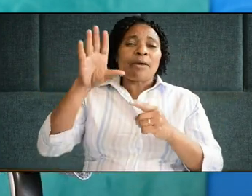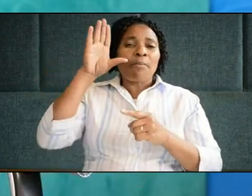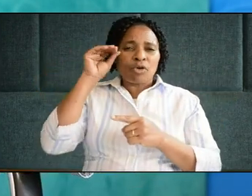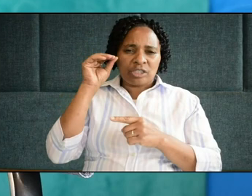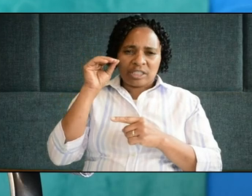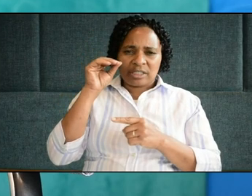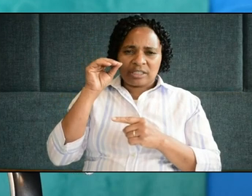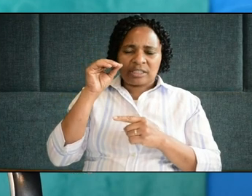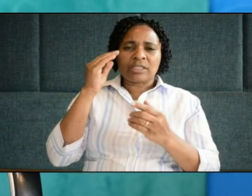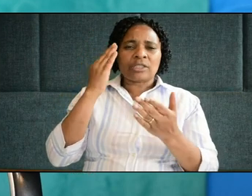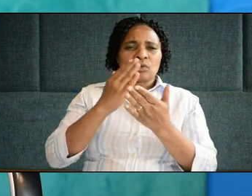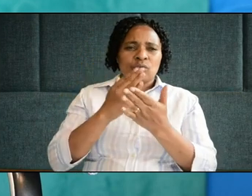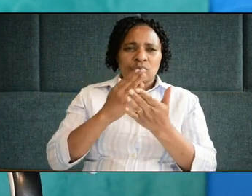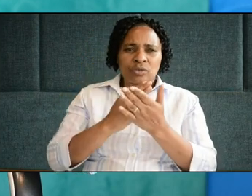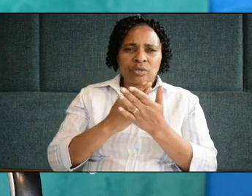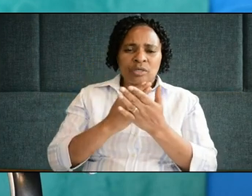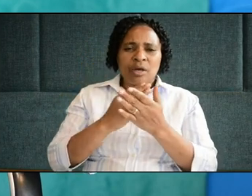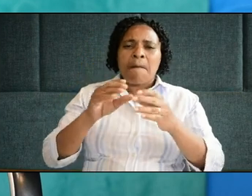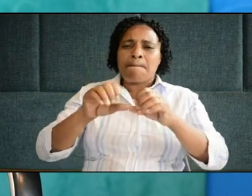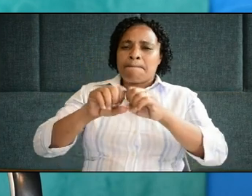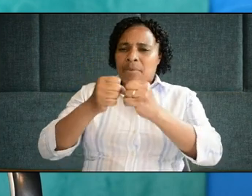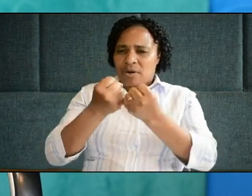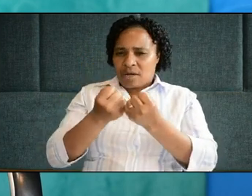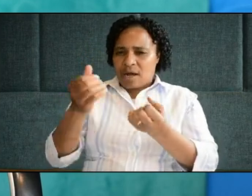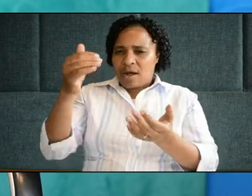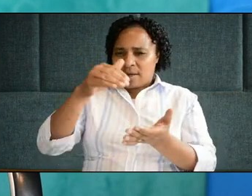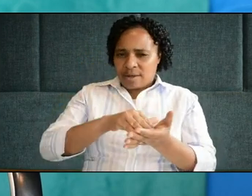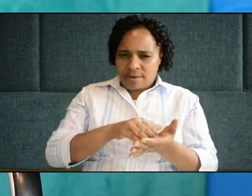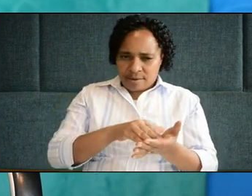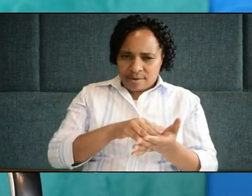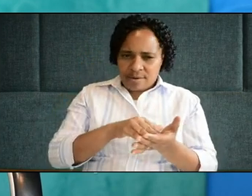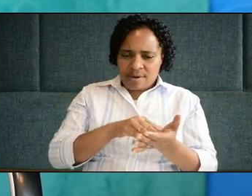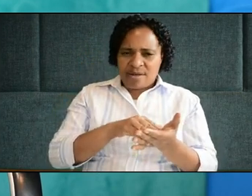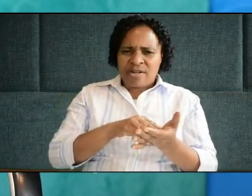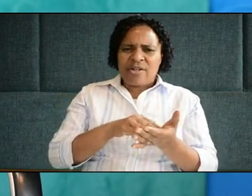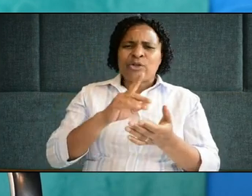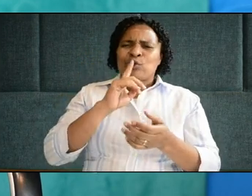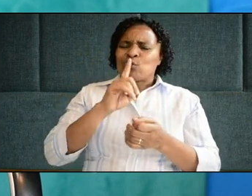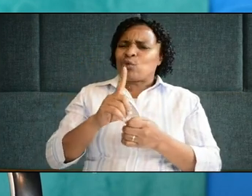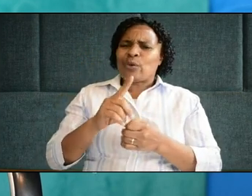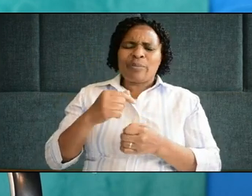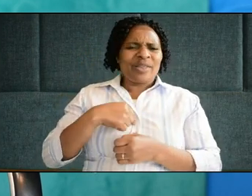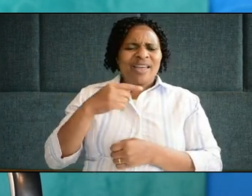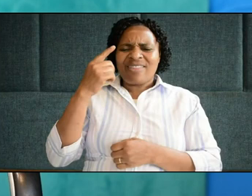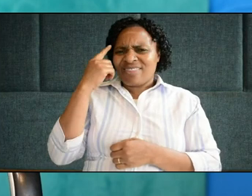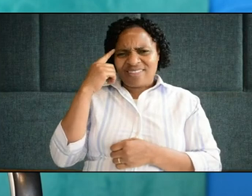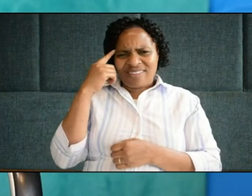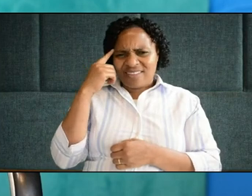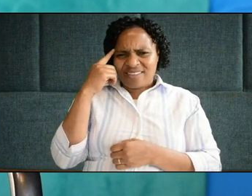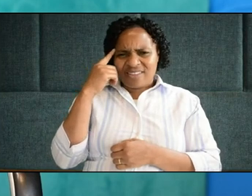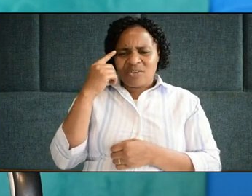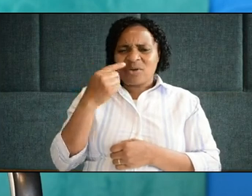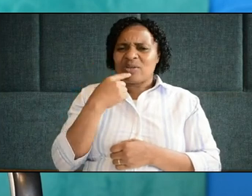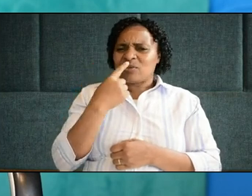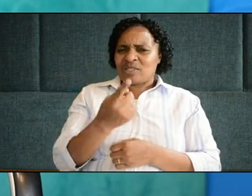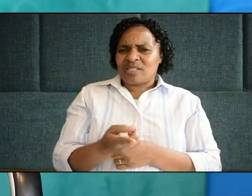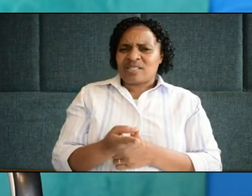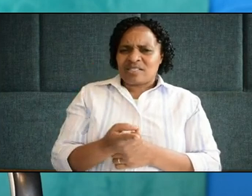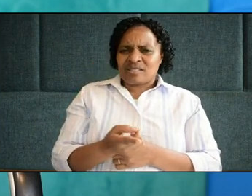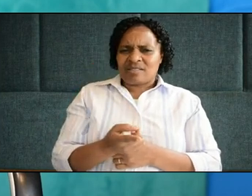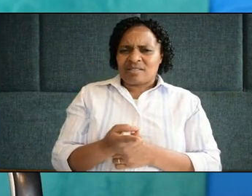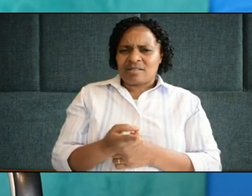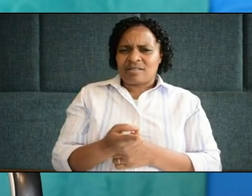Moses actually broke them again. So I think, like you said,